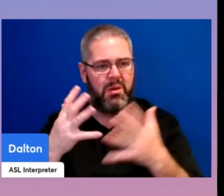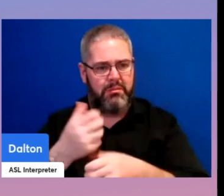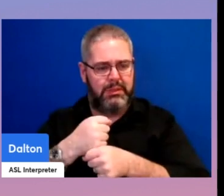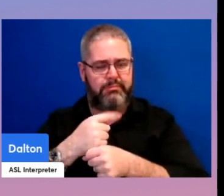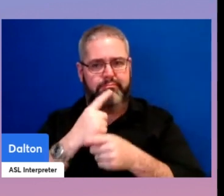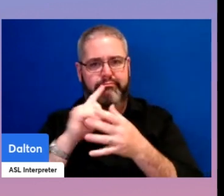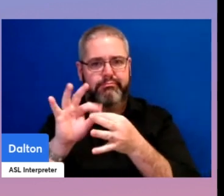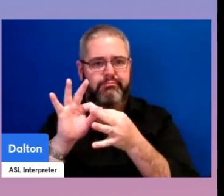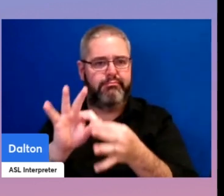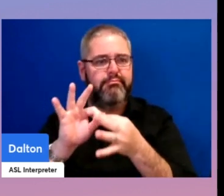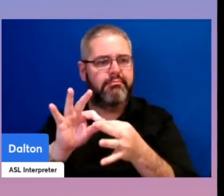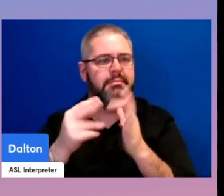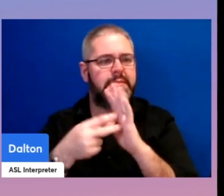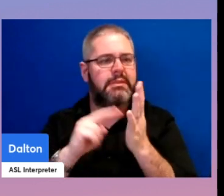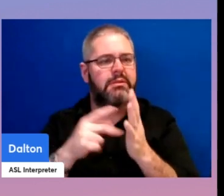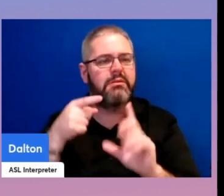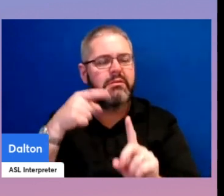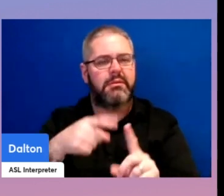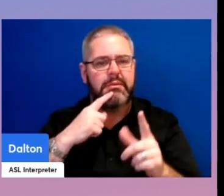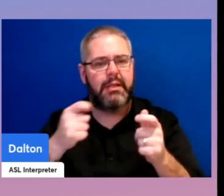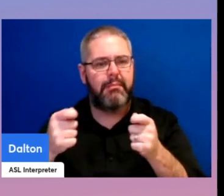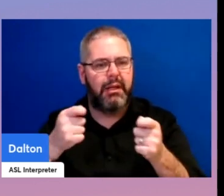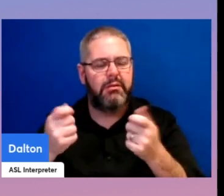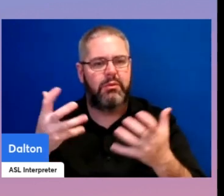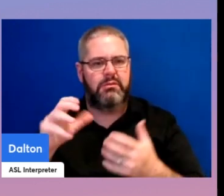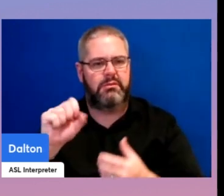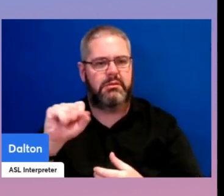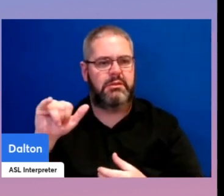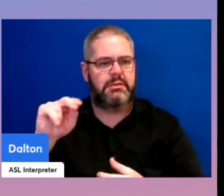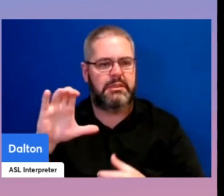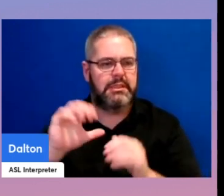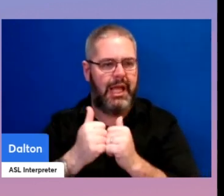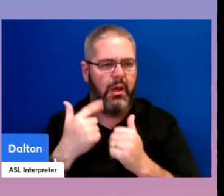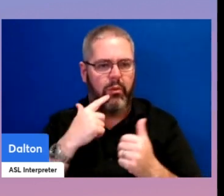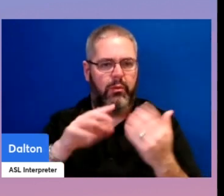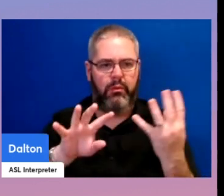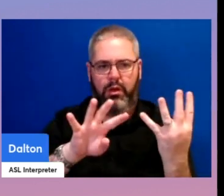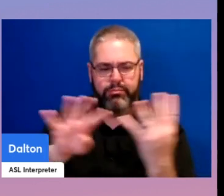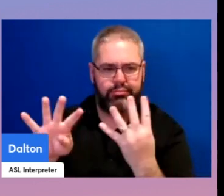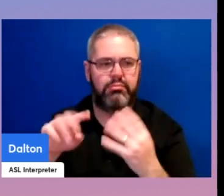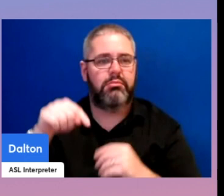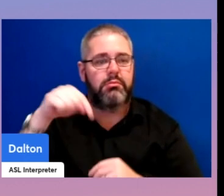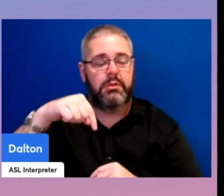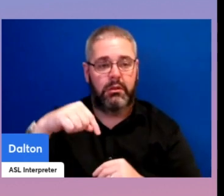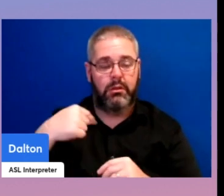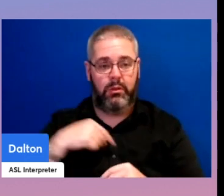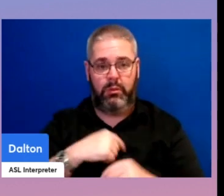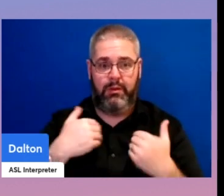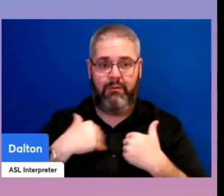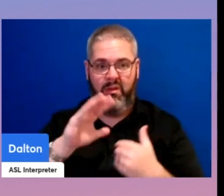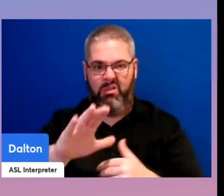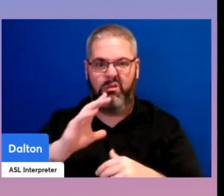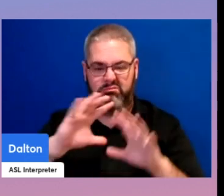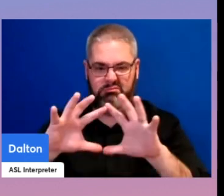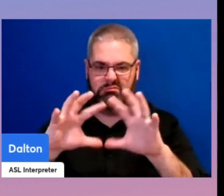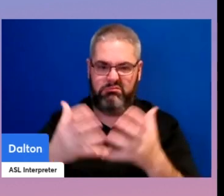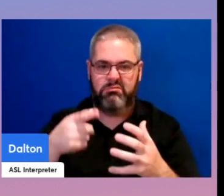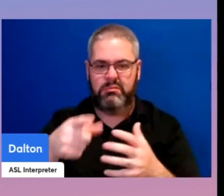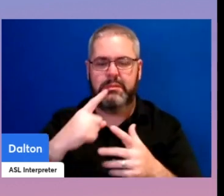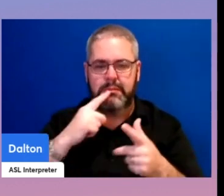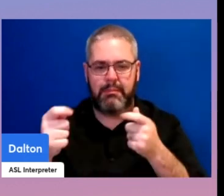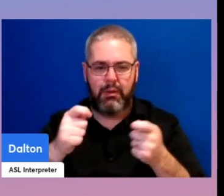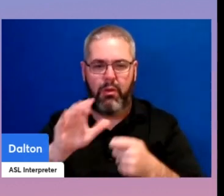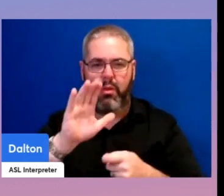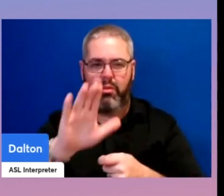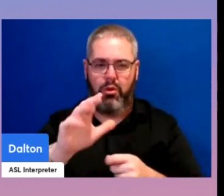allow Vault to manage sync and secret lifecycle centrally. In this step, we need to associate secrets which are managed with the